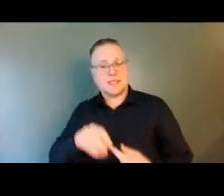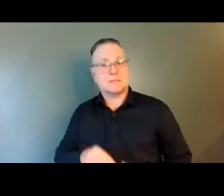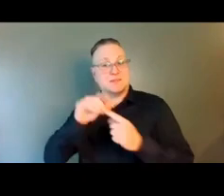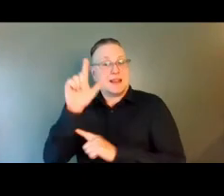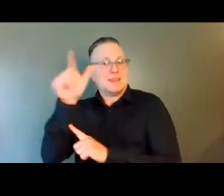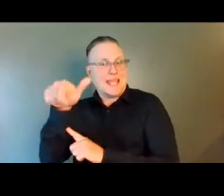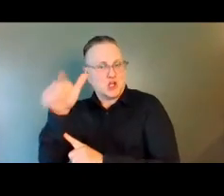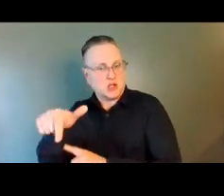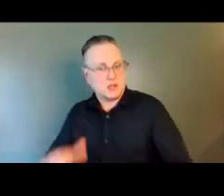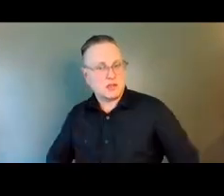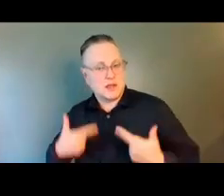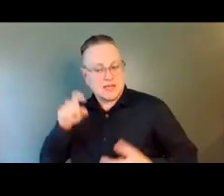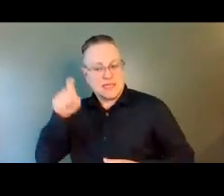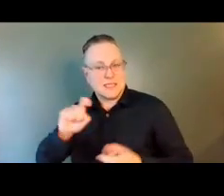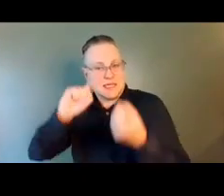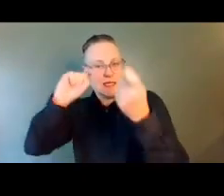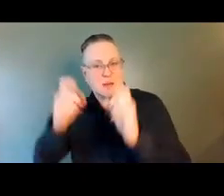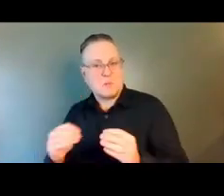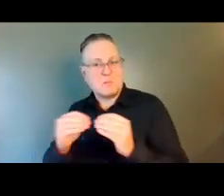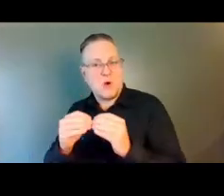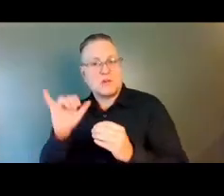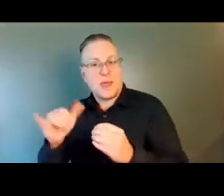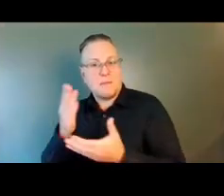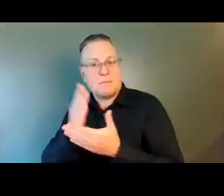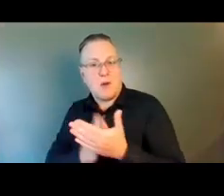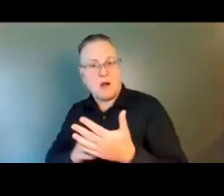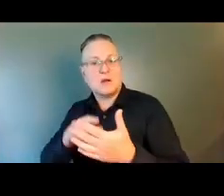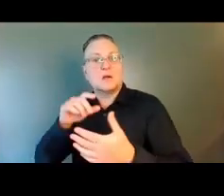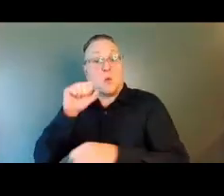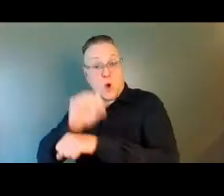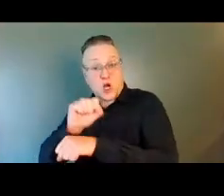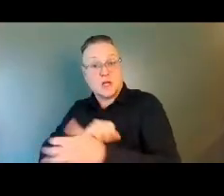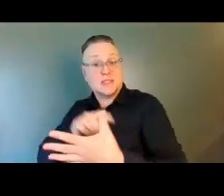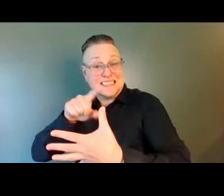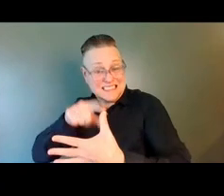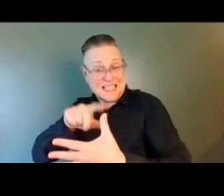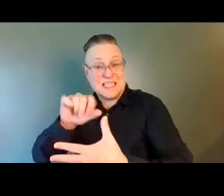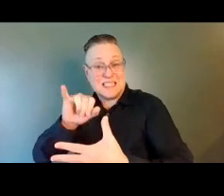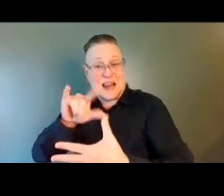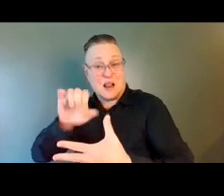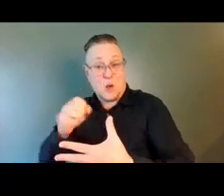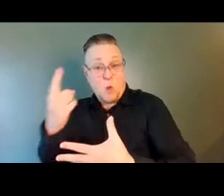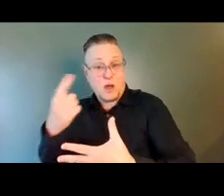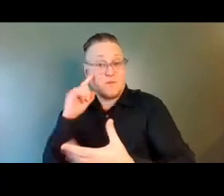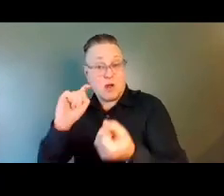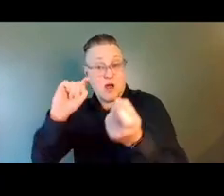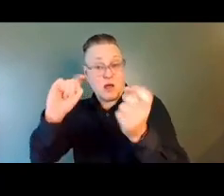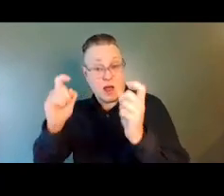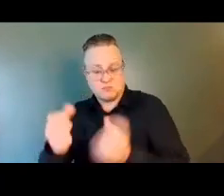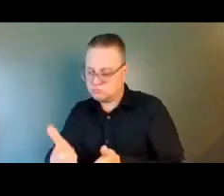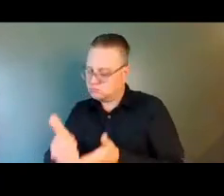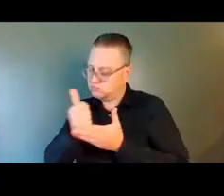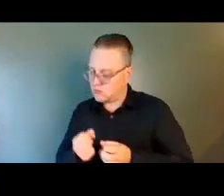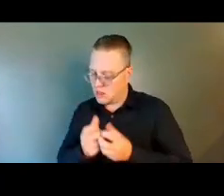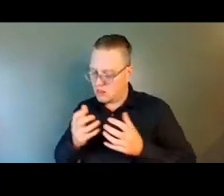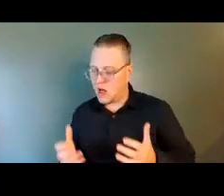more accommodations. So that part of the ADA, Title I, for accommodations was really helpful. The other